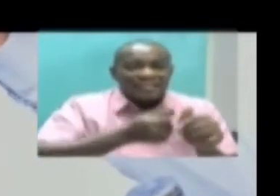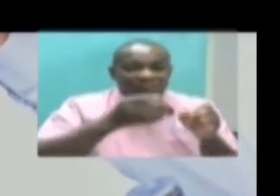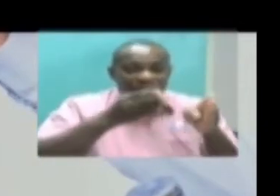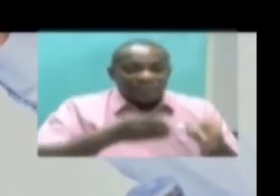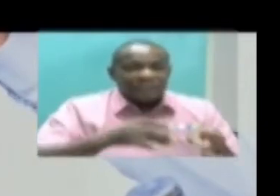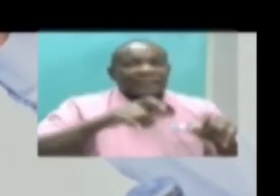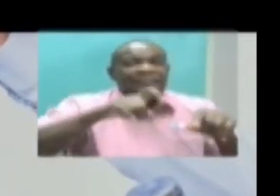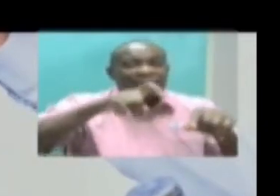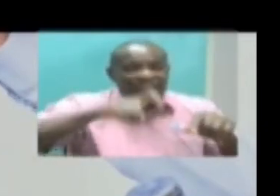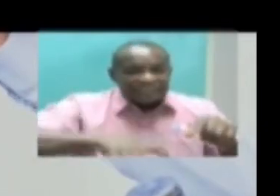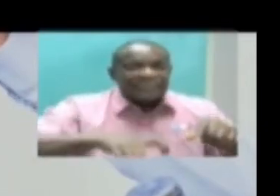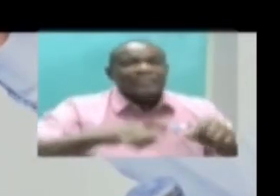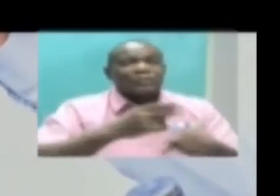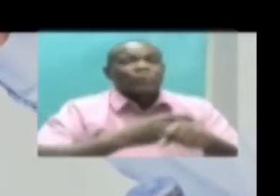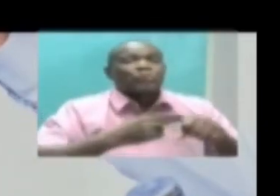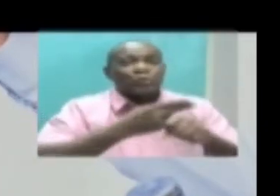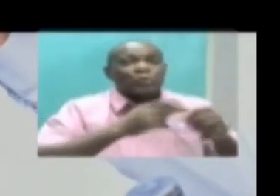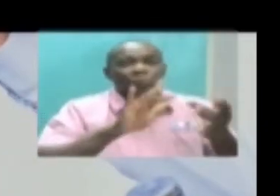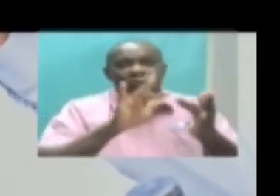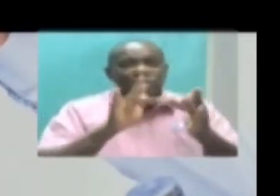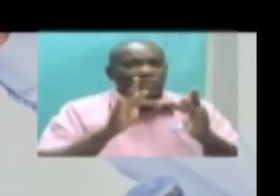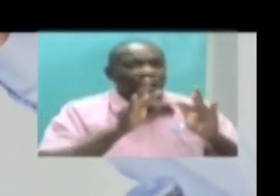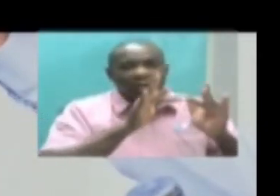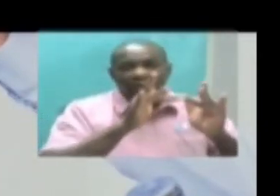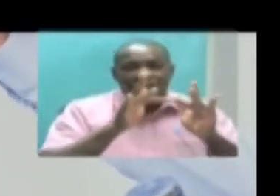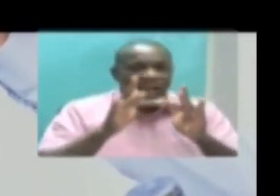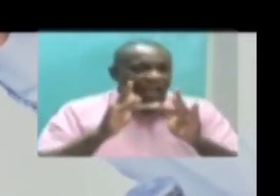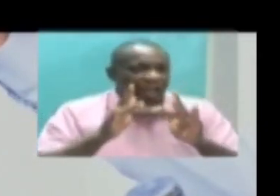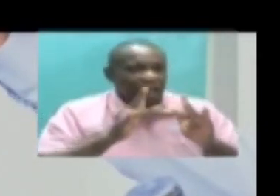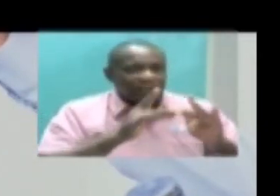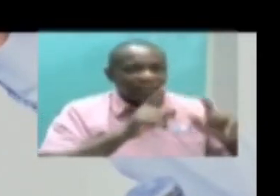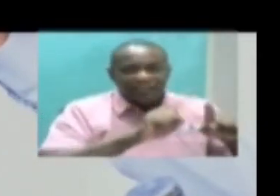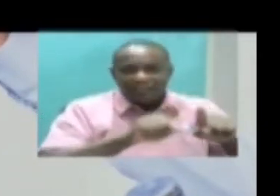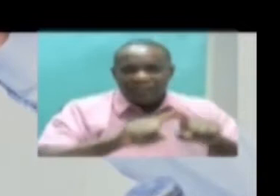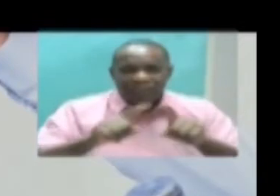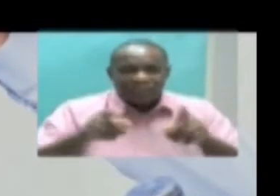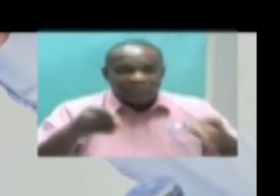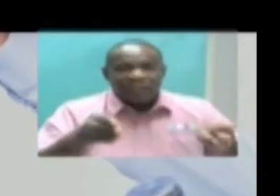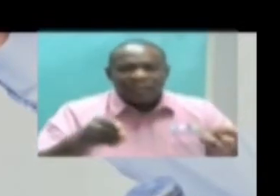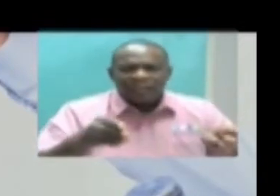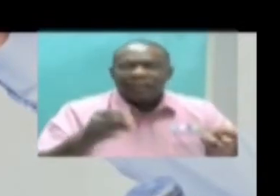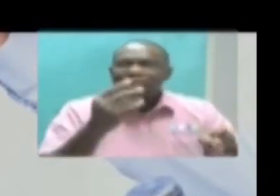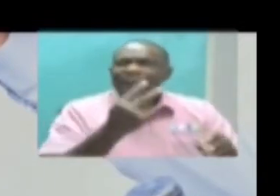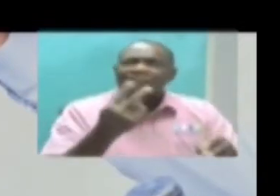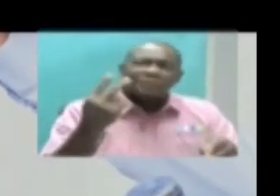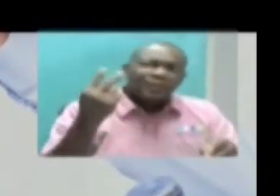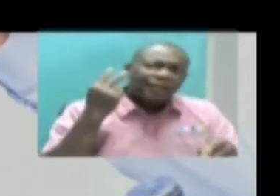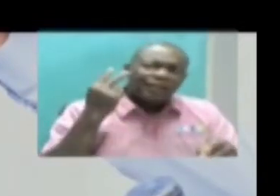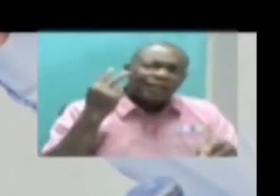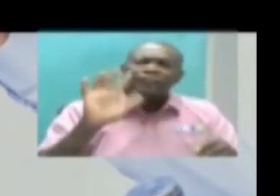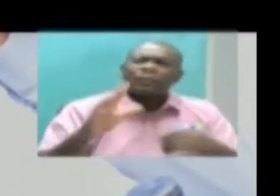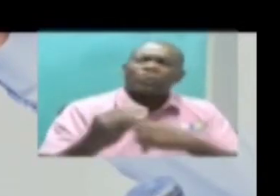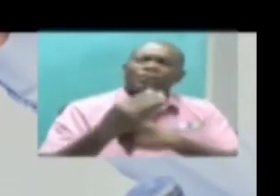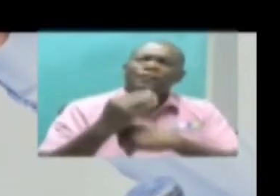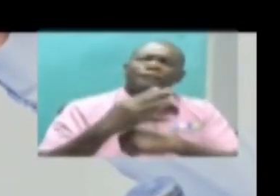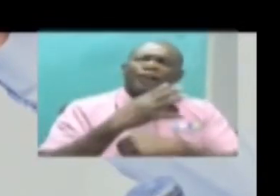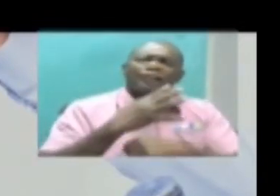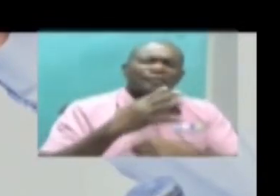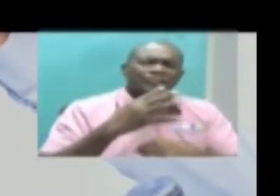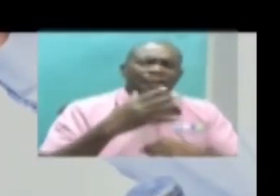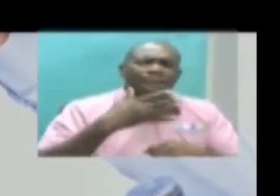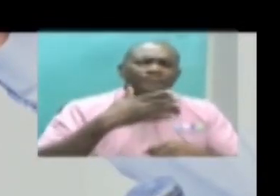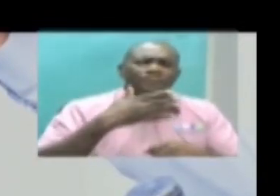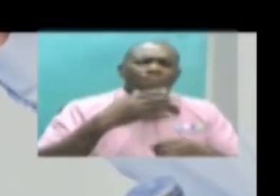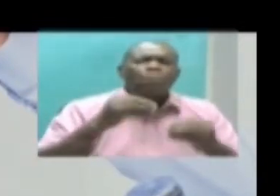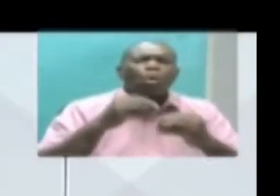back, what would be the advice then from your quarters in terms of doing that responsibly? Wow,